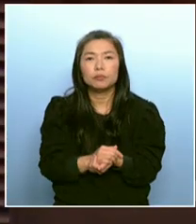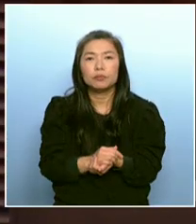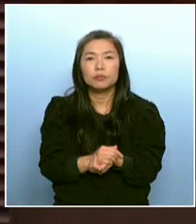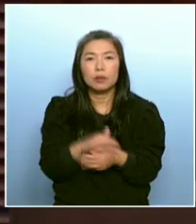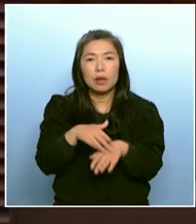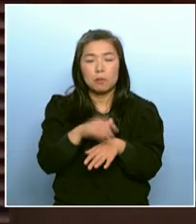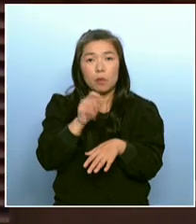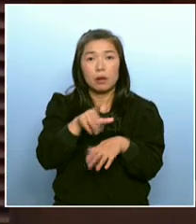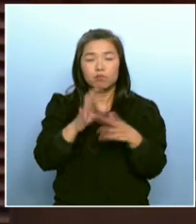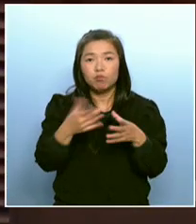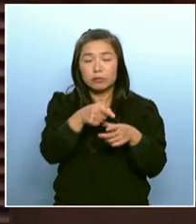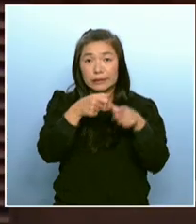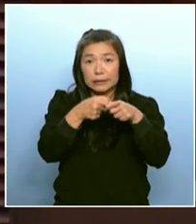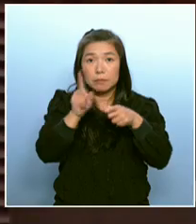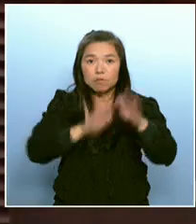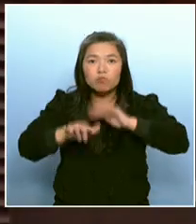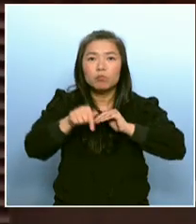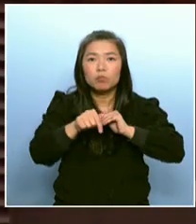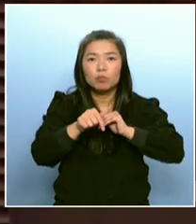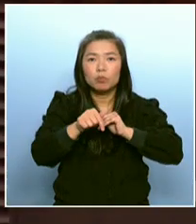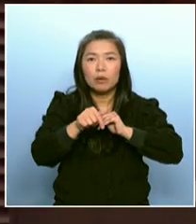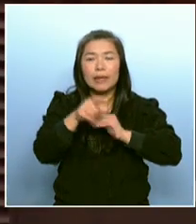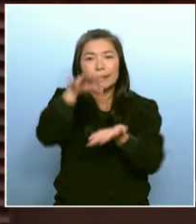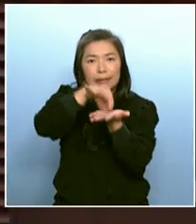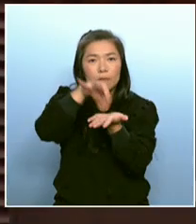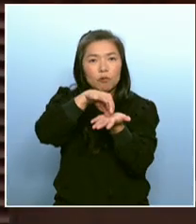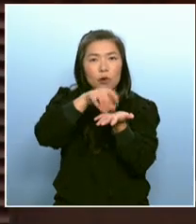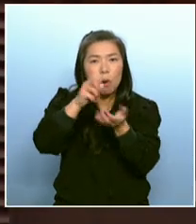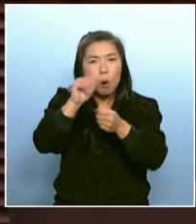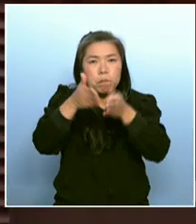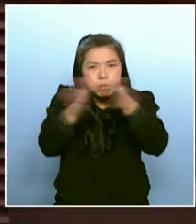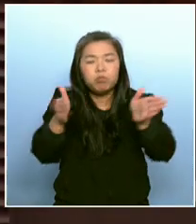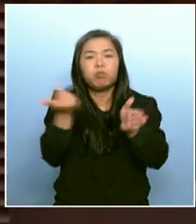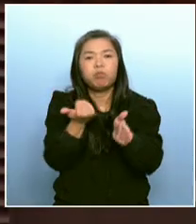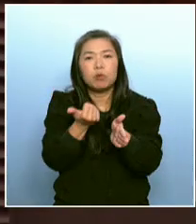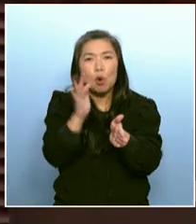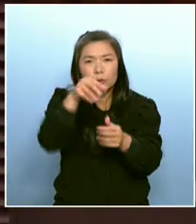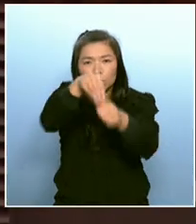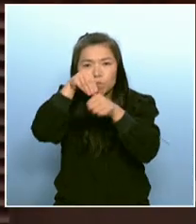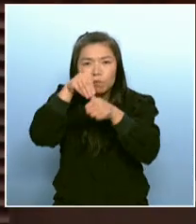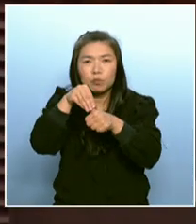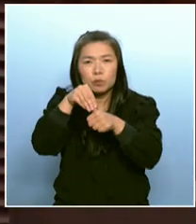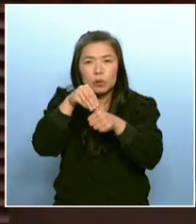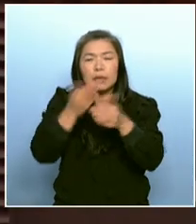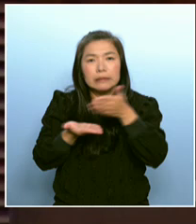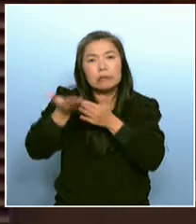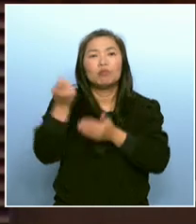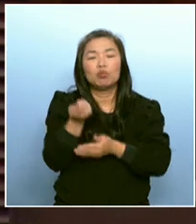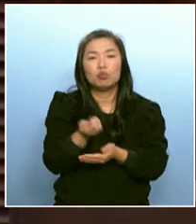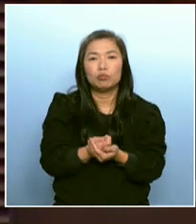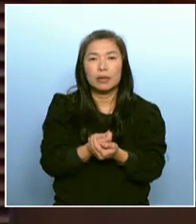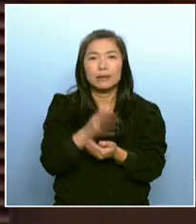these children. Just now, as mentioned, for groups, they can